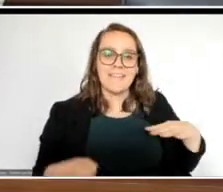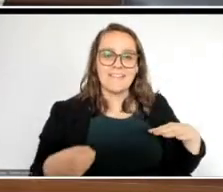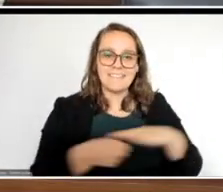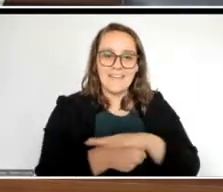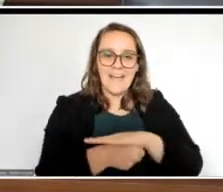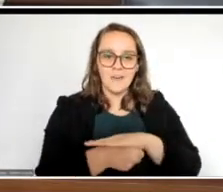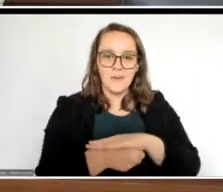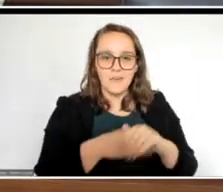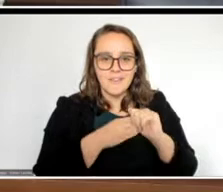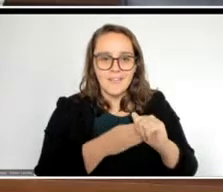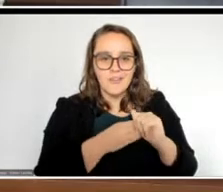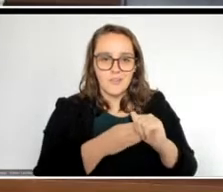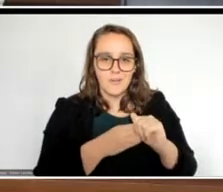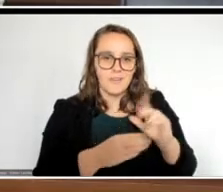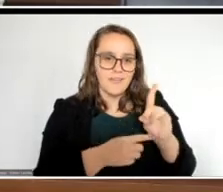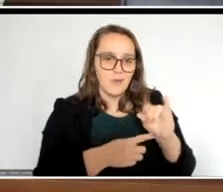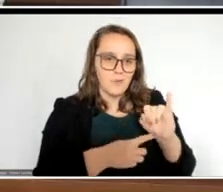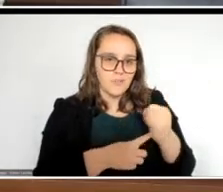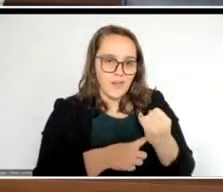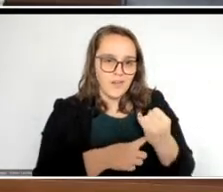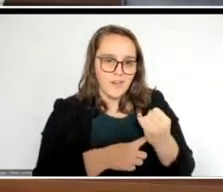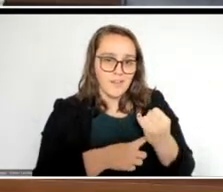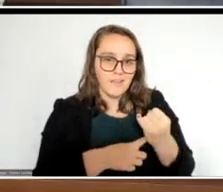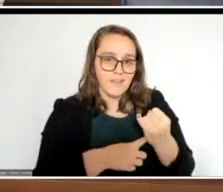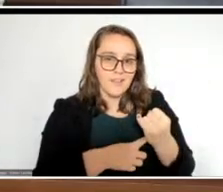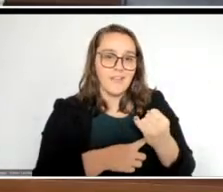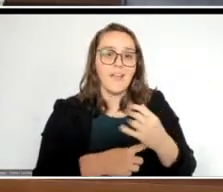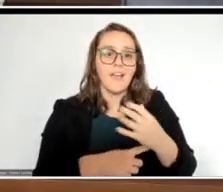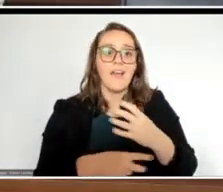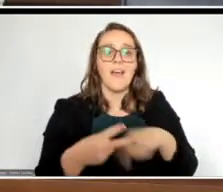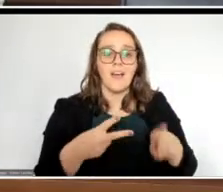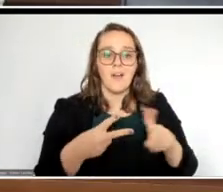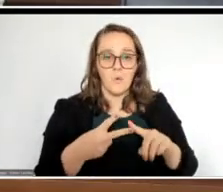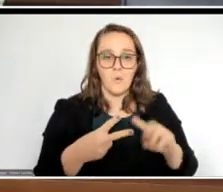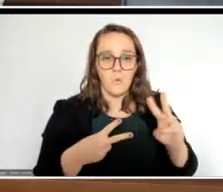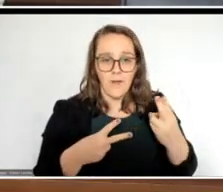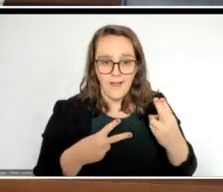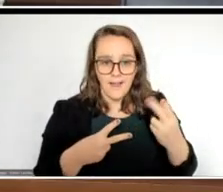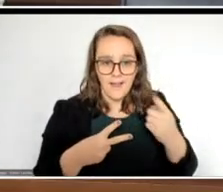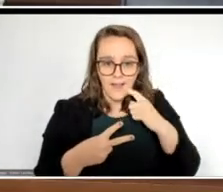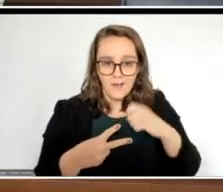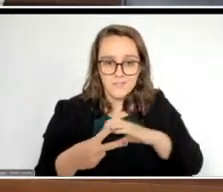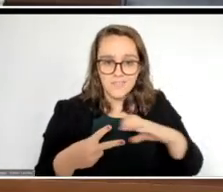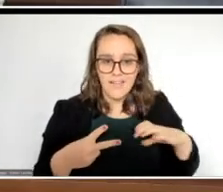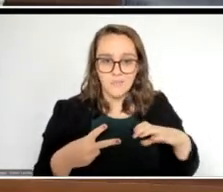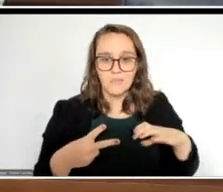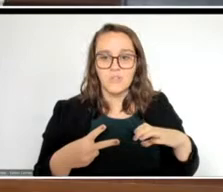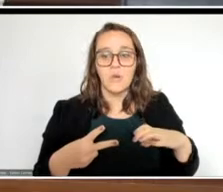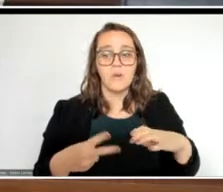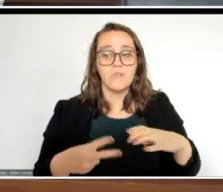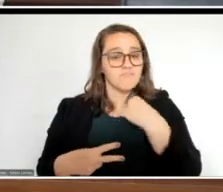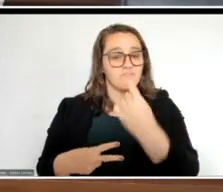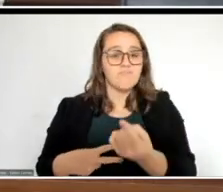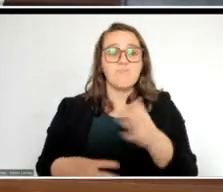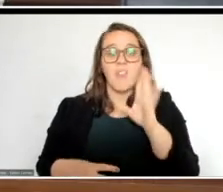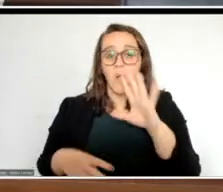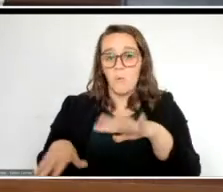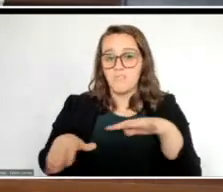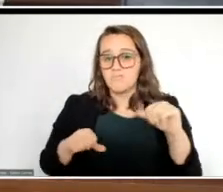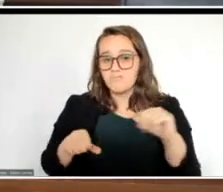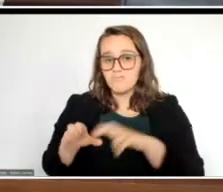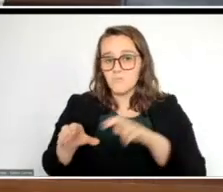Department of Justice, as well as his White House counsel, threatened to resign. Mr. Chairman, I yield